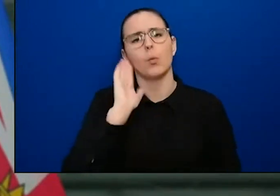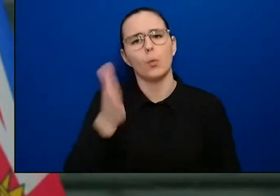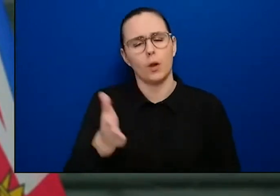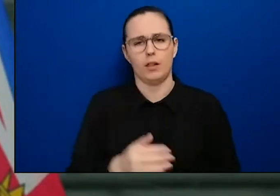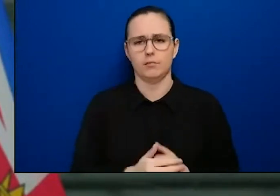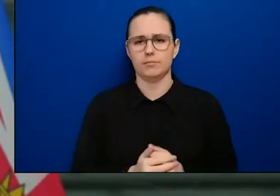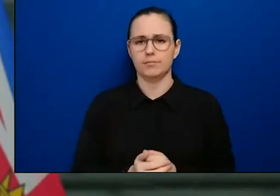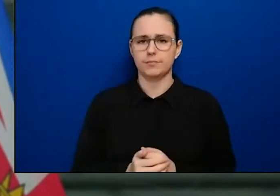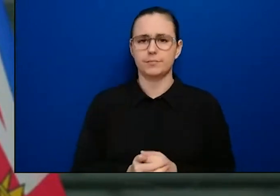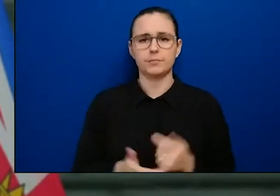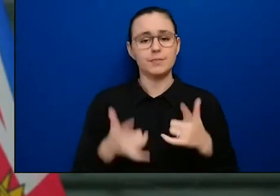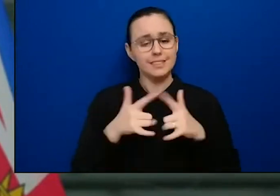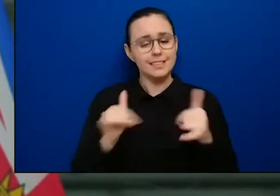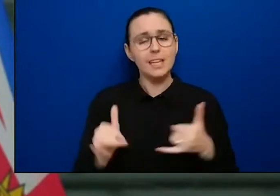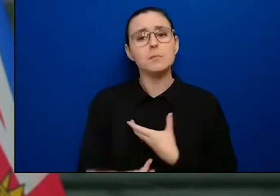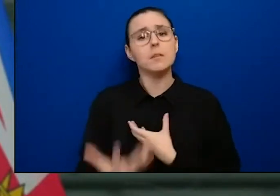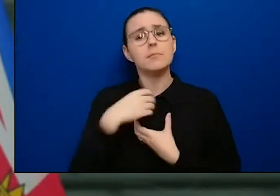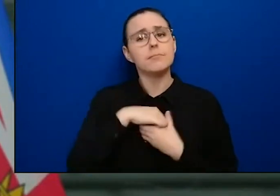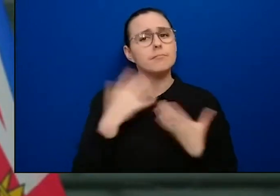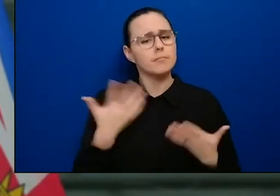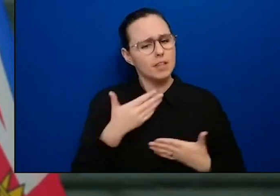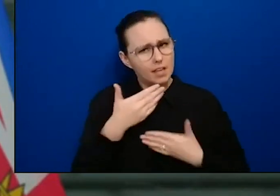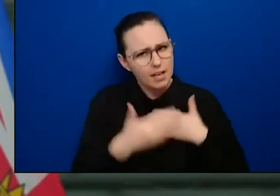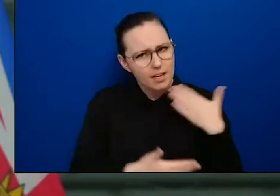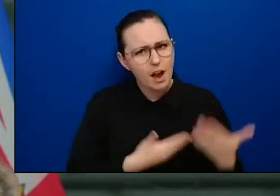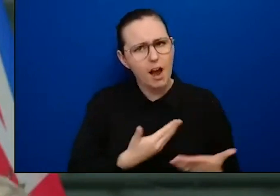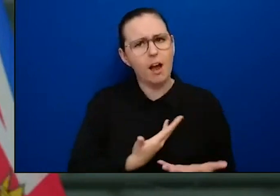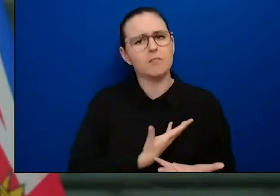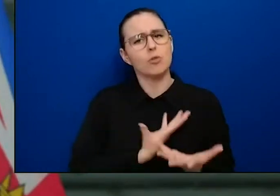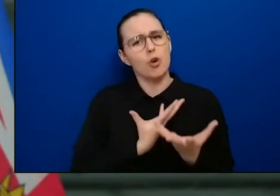that we know will keep us safe. Thank you.